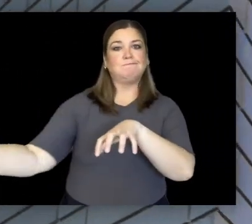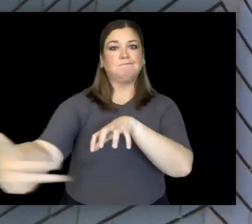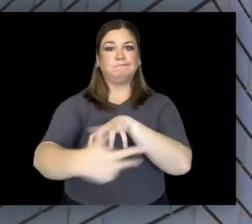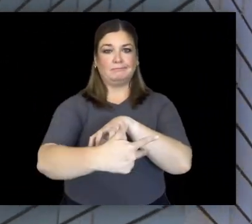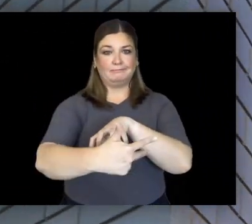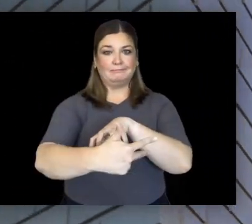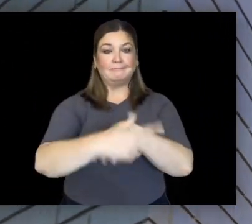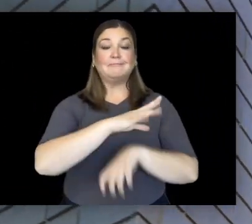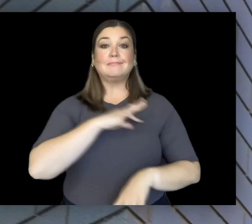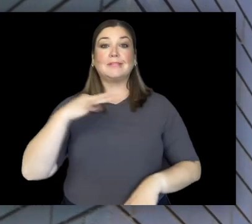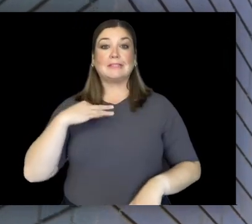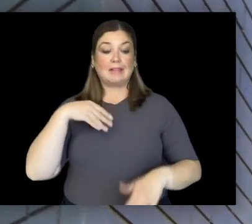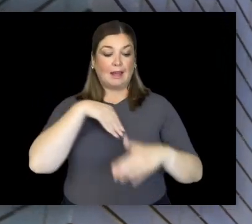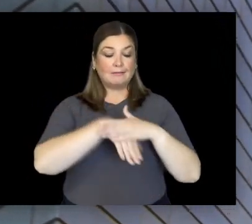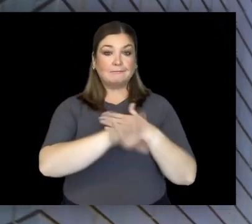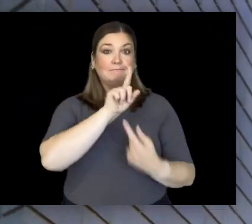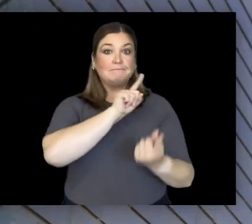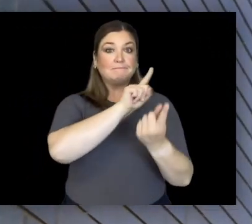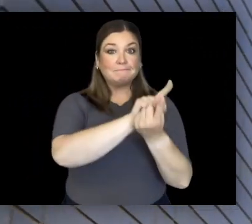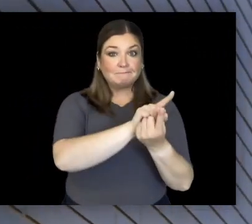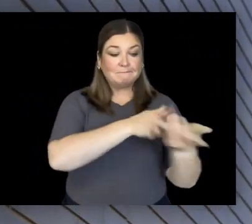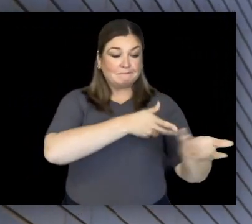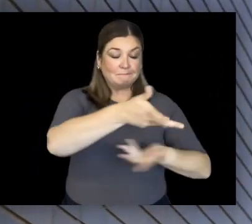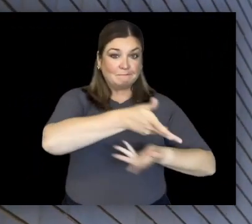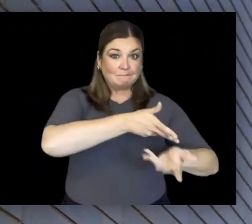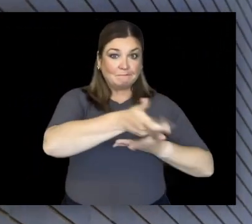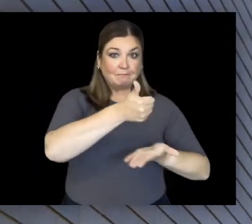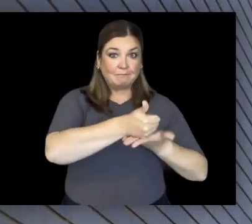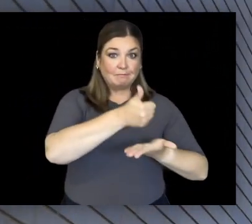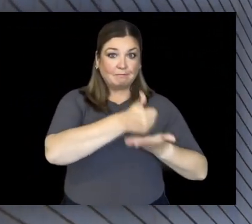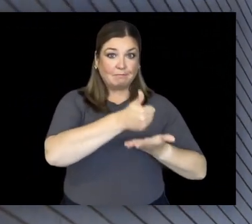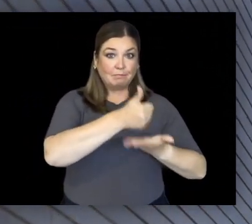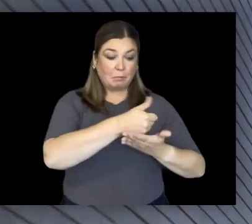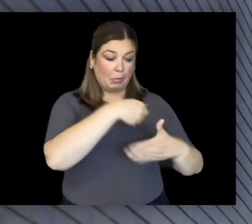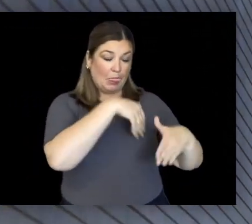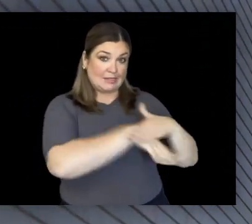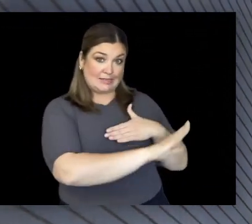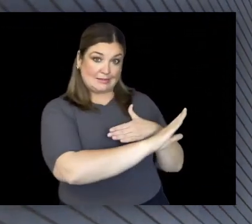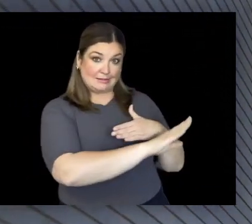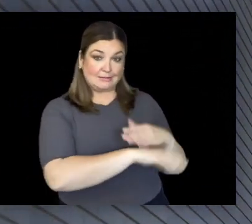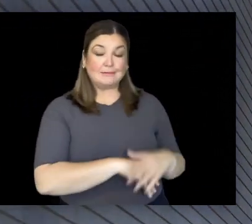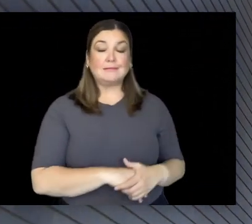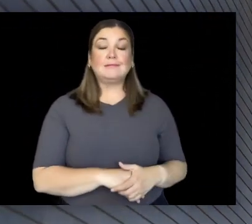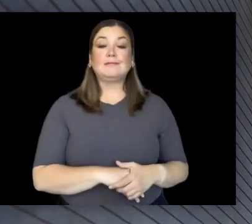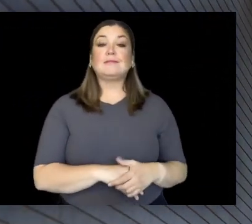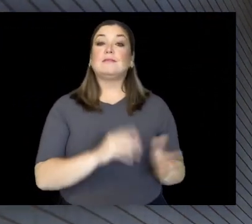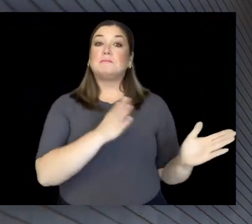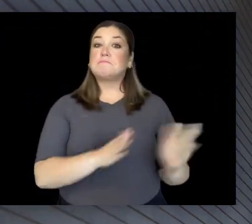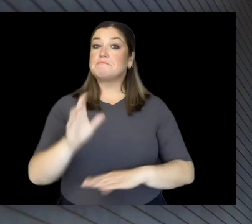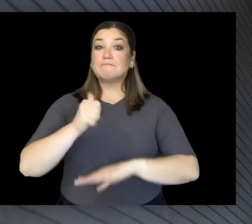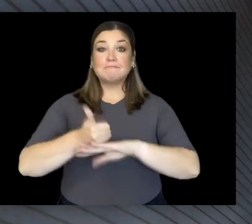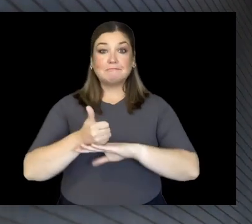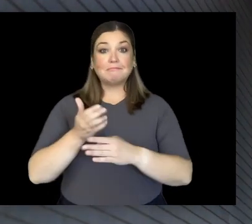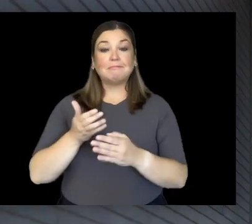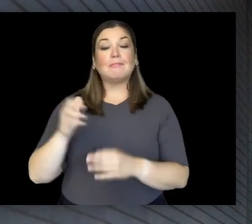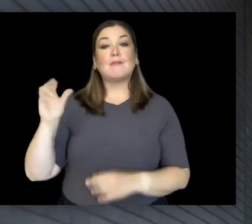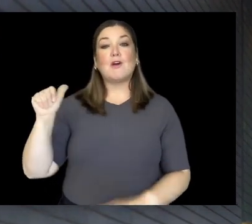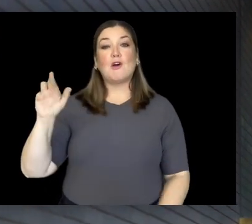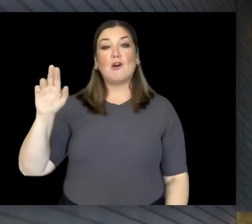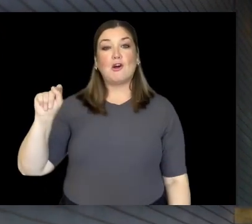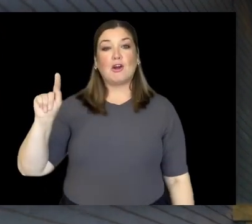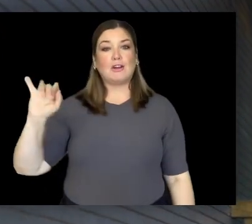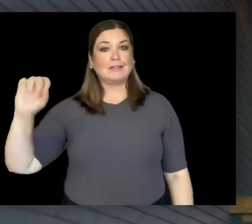be on the west side of the hall. Our patron services staff can meet and assist you into the venue. This service can be arranged